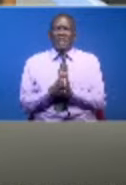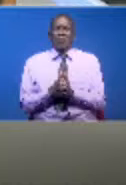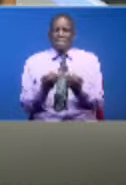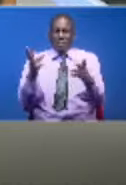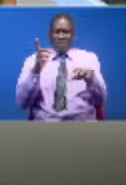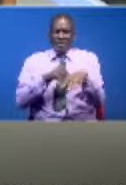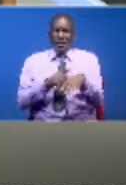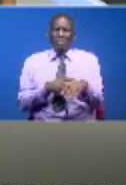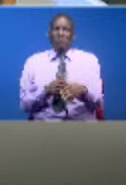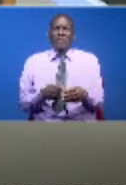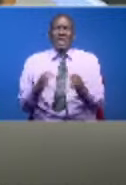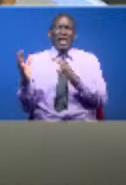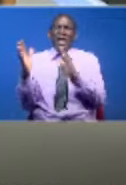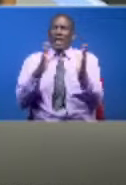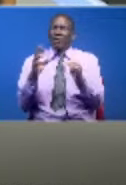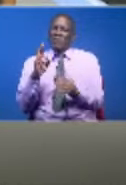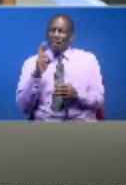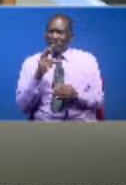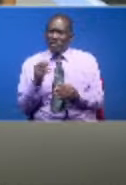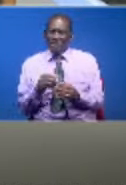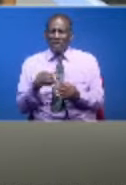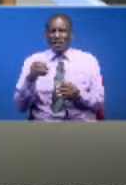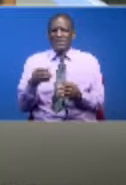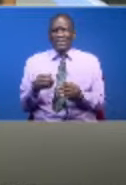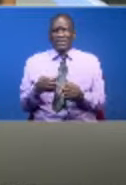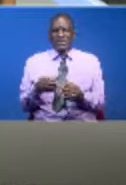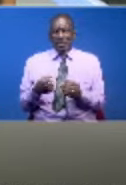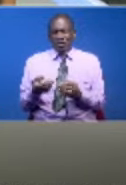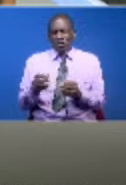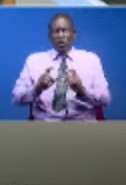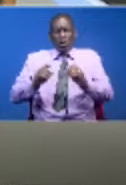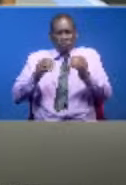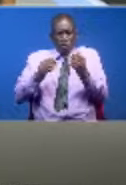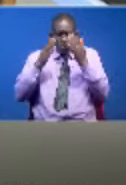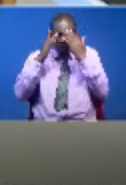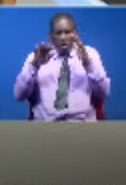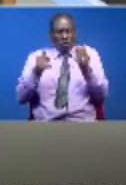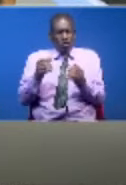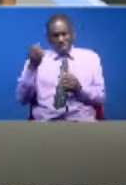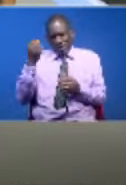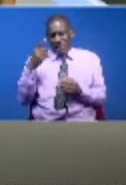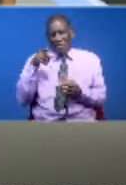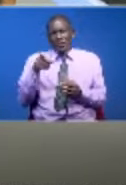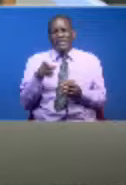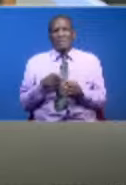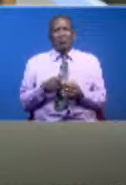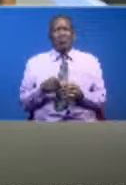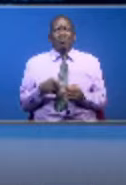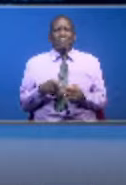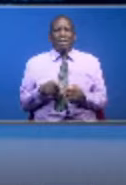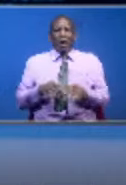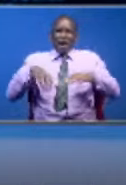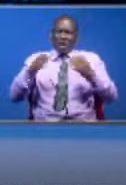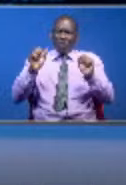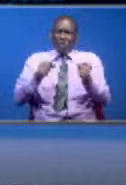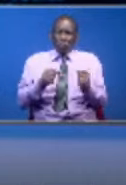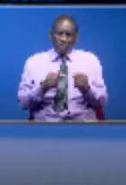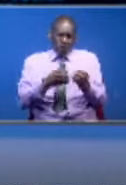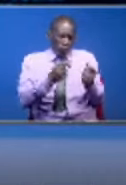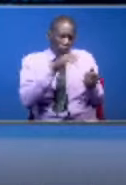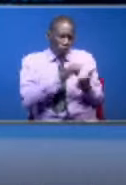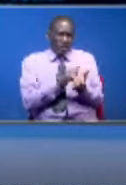oftentimes, climate risks are outsized and we are still not yet sure how to figure out how to price in this risk. How do we navigate that in